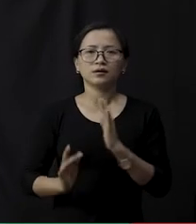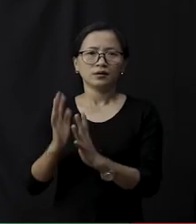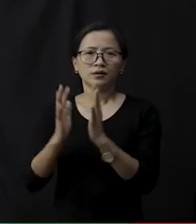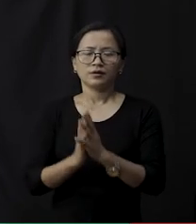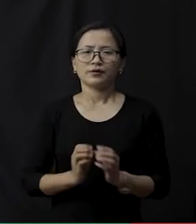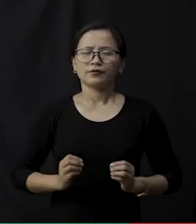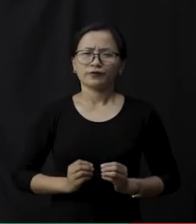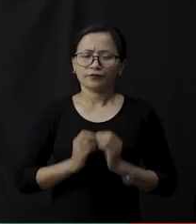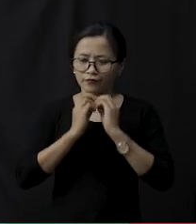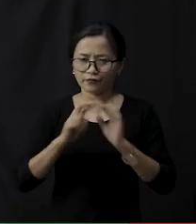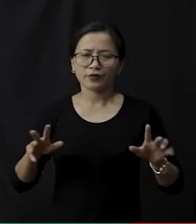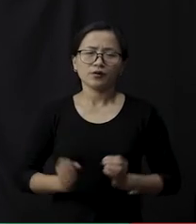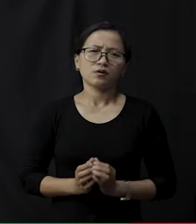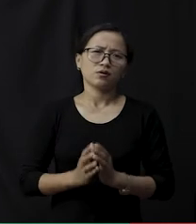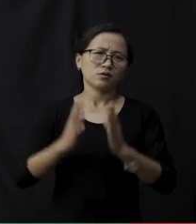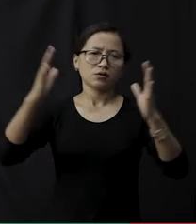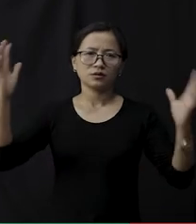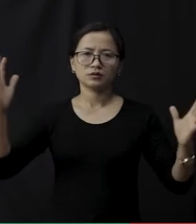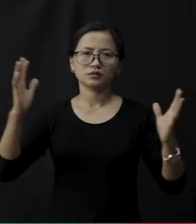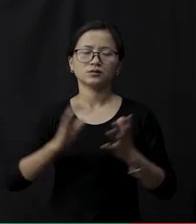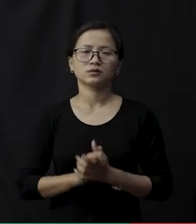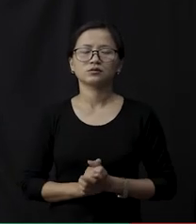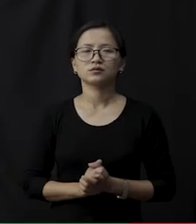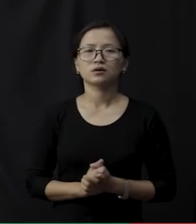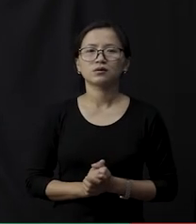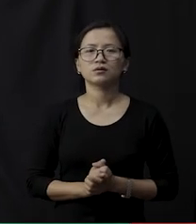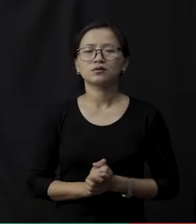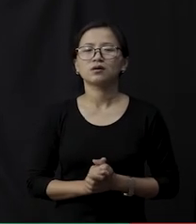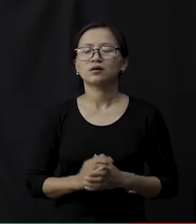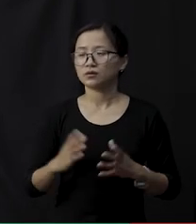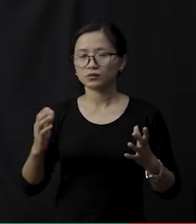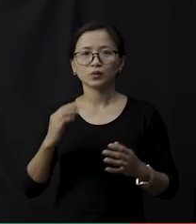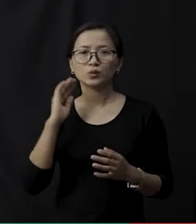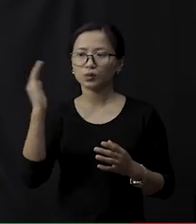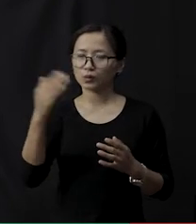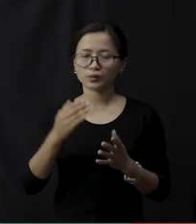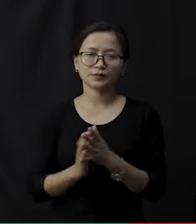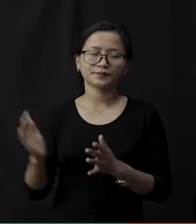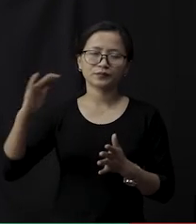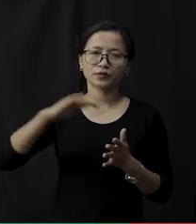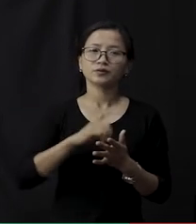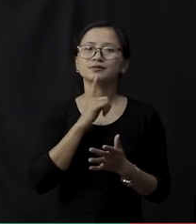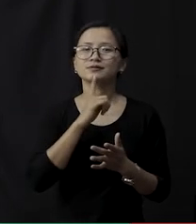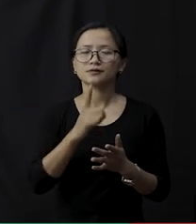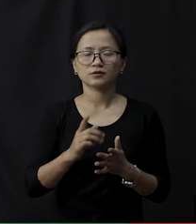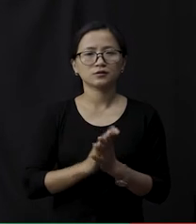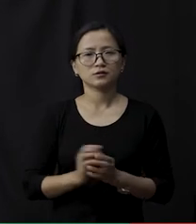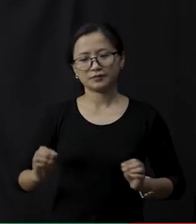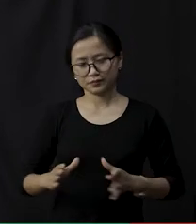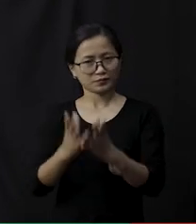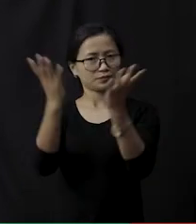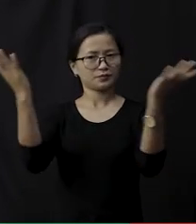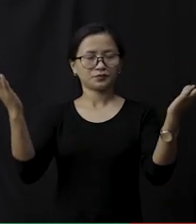are very huge, plants that are very big, are called trees. Okay?